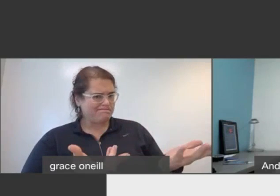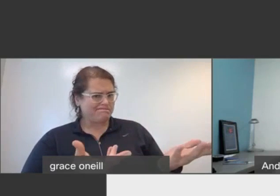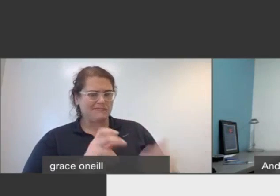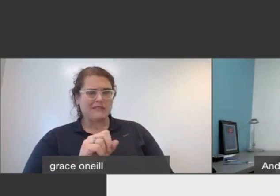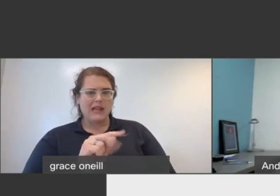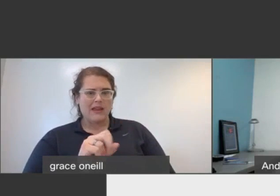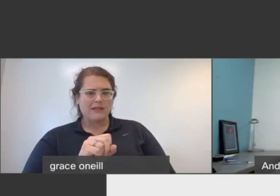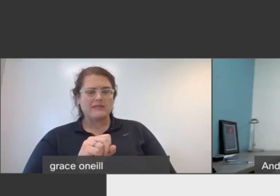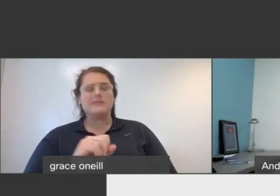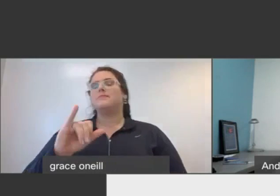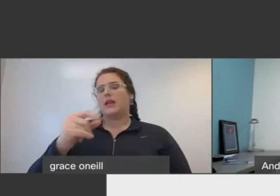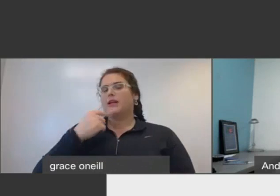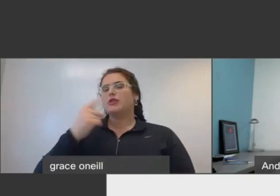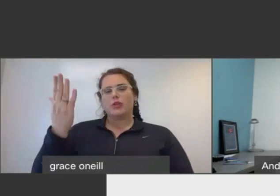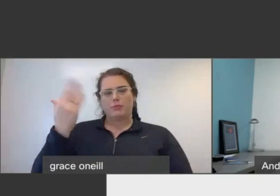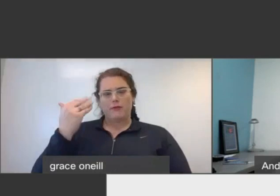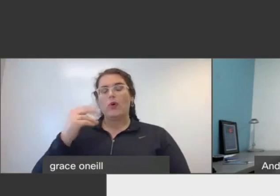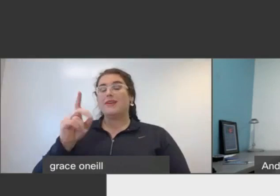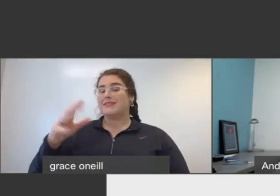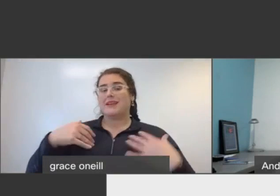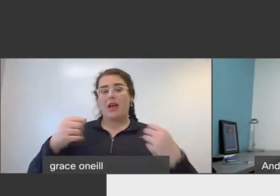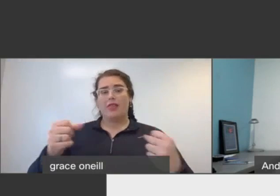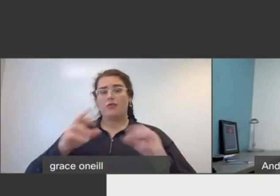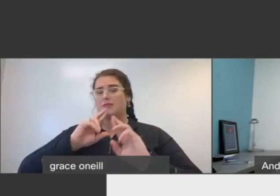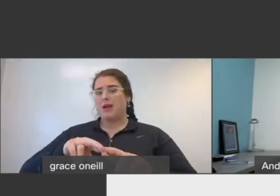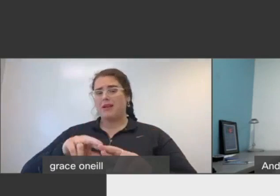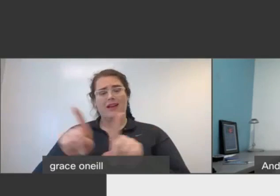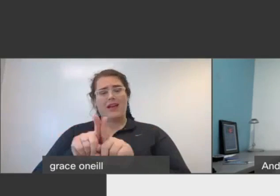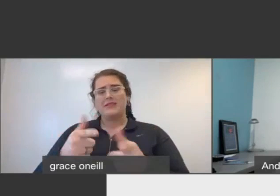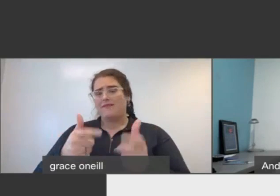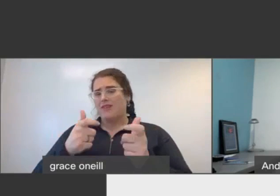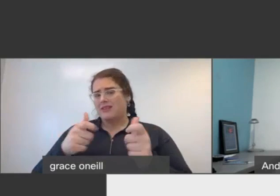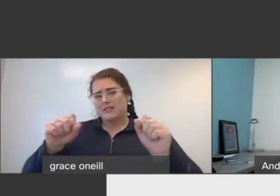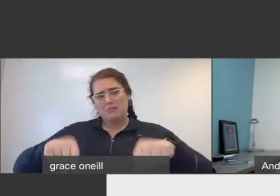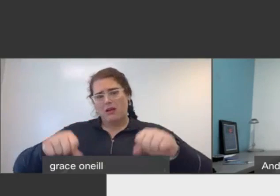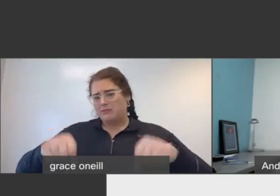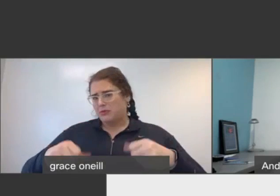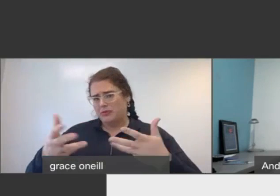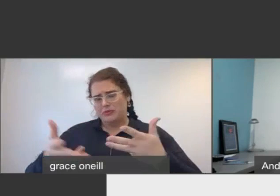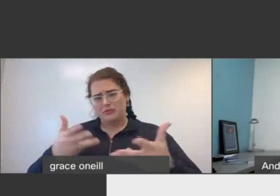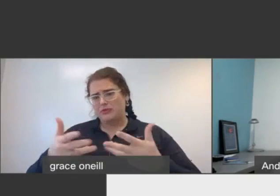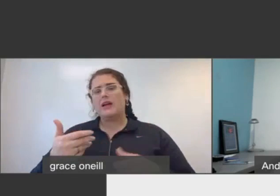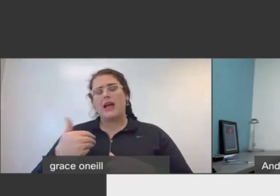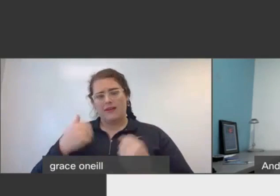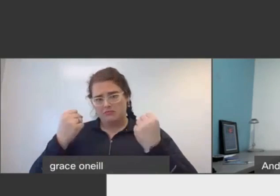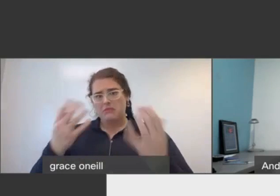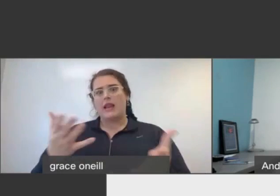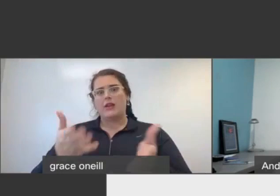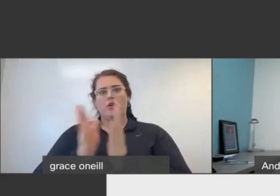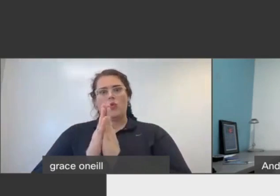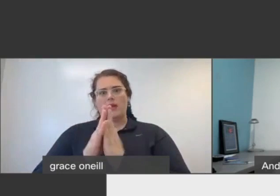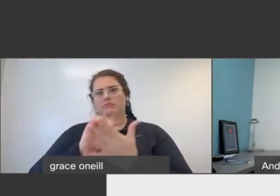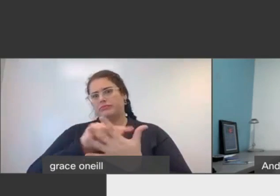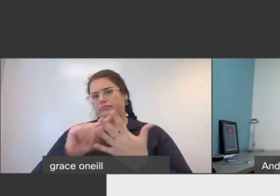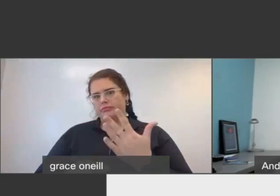As I said, they are responding as quickly as they can. The law